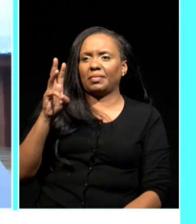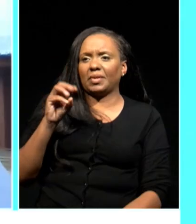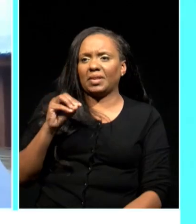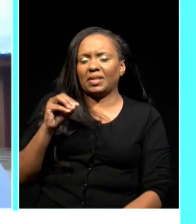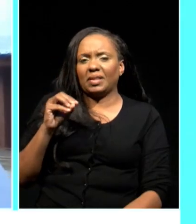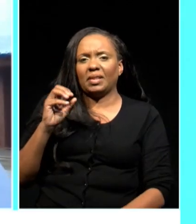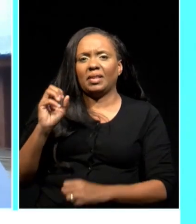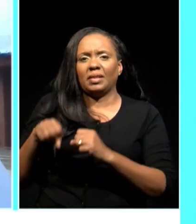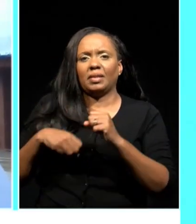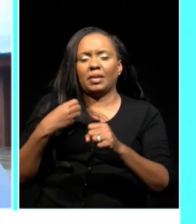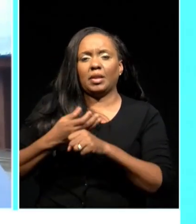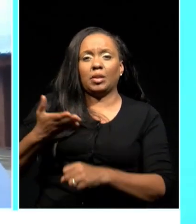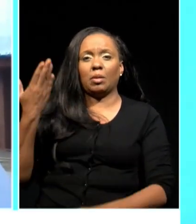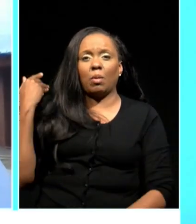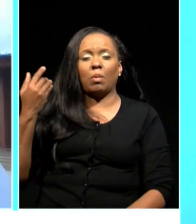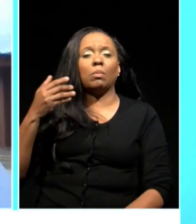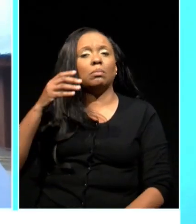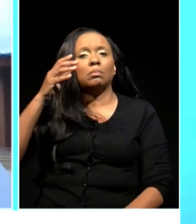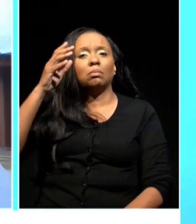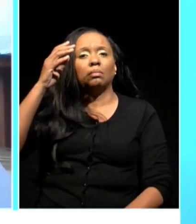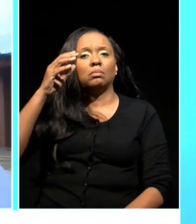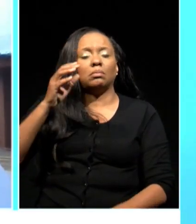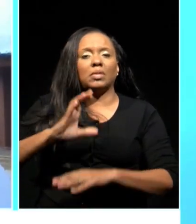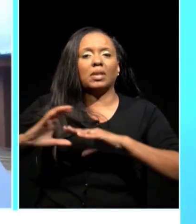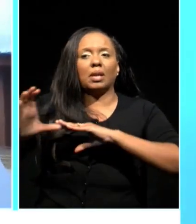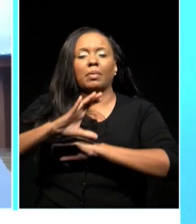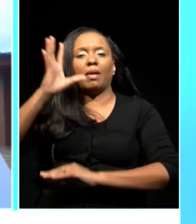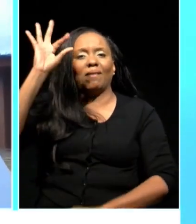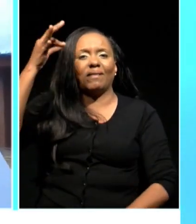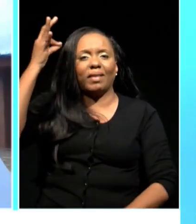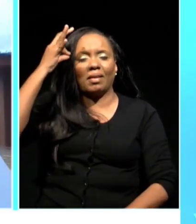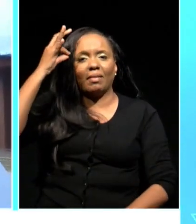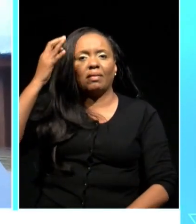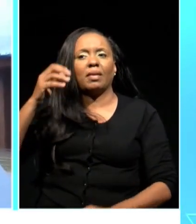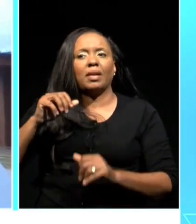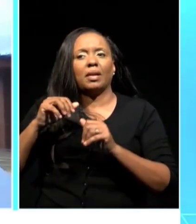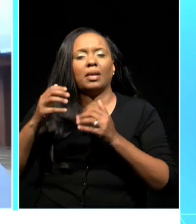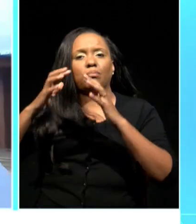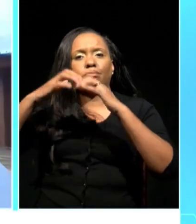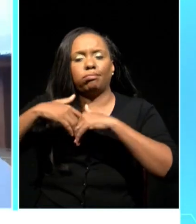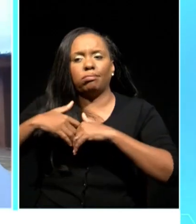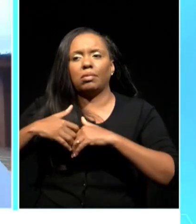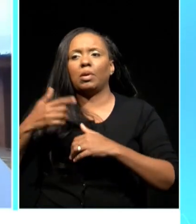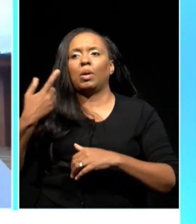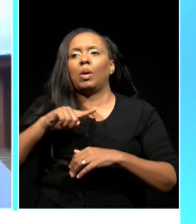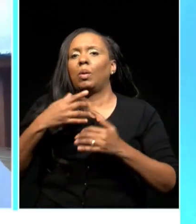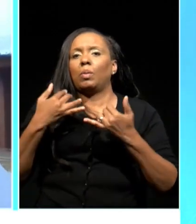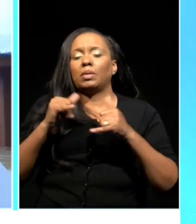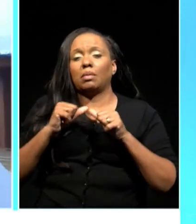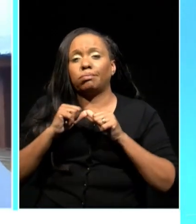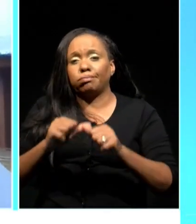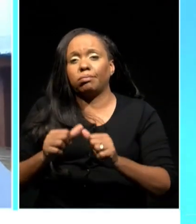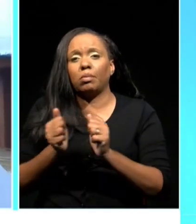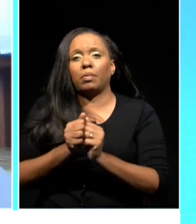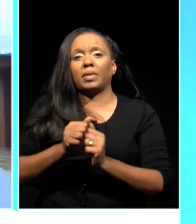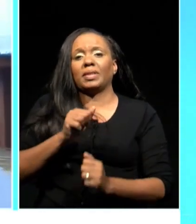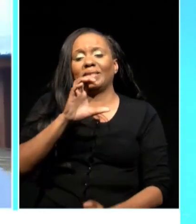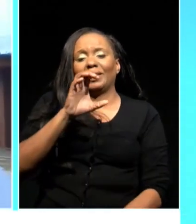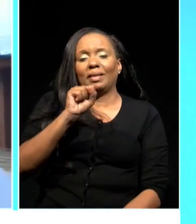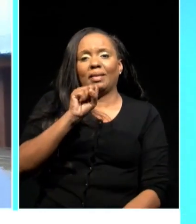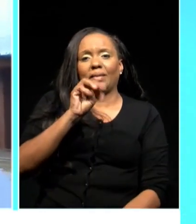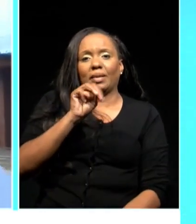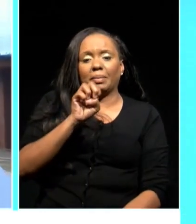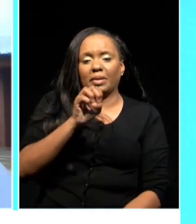Federation collapsed, and we are just plodding along with CARICOM and CSME and that kind of thing. And in truth and in fact, a lot of the developmental issues